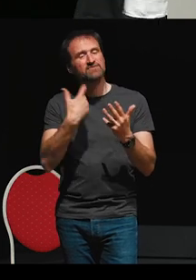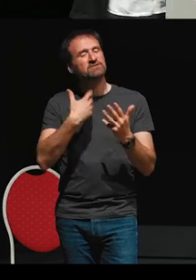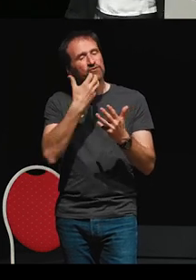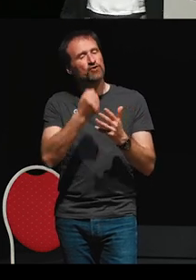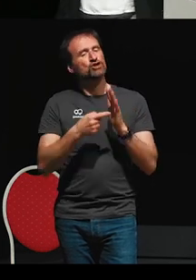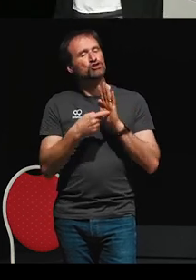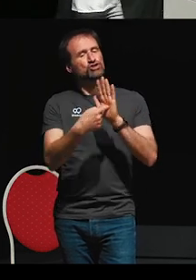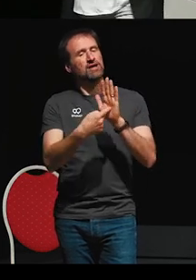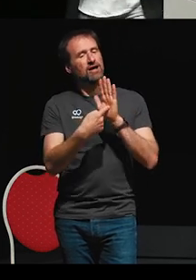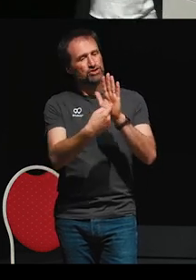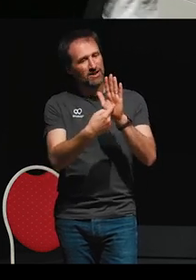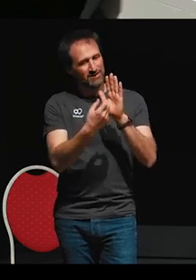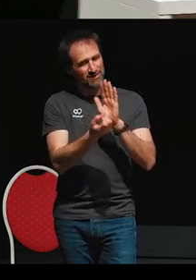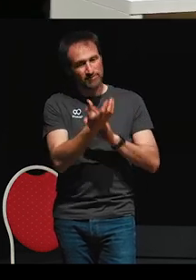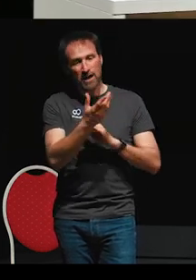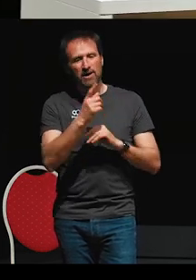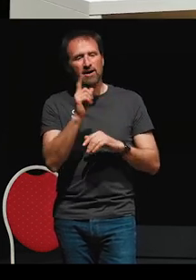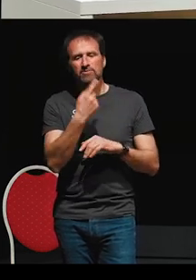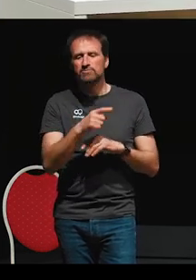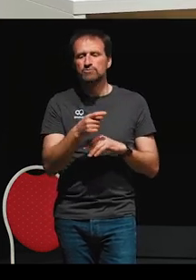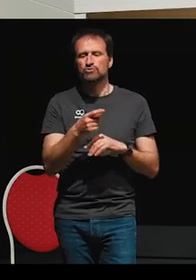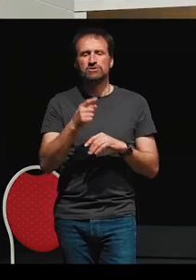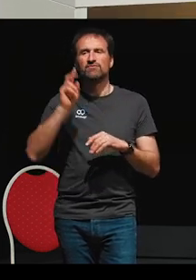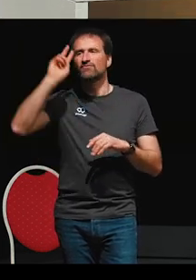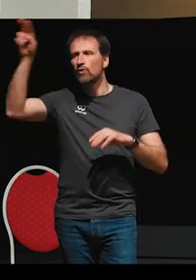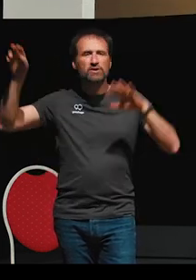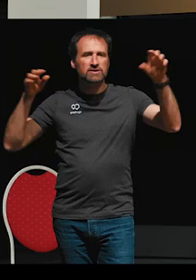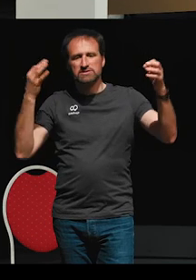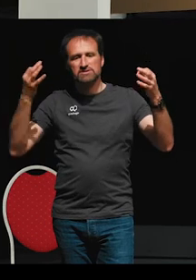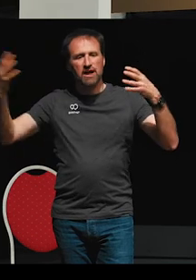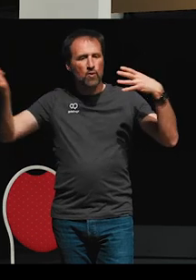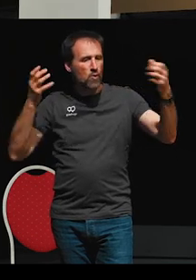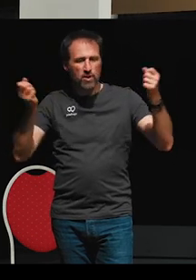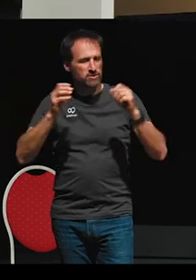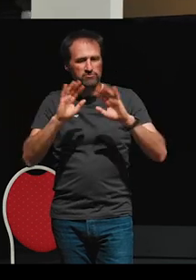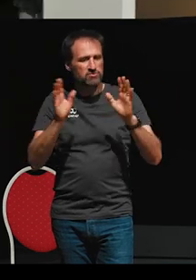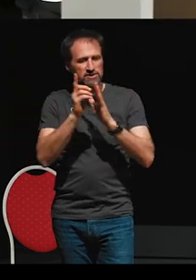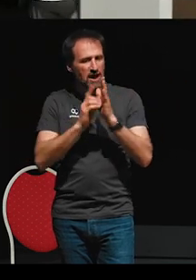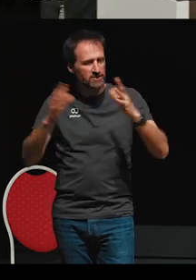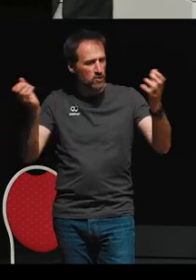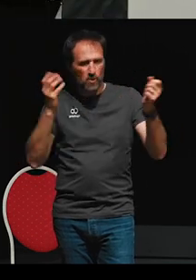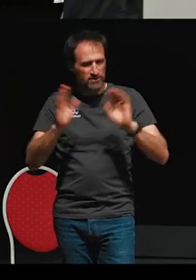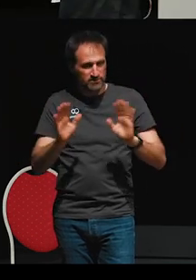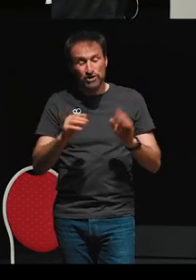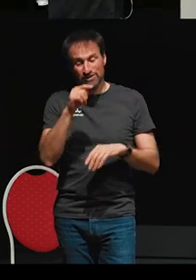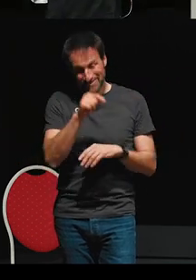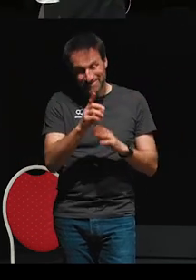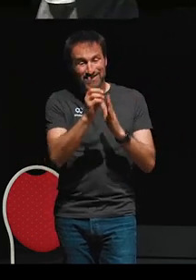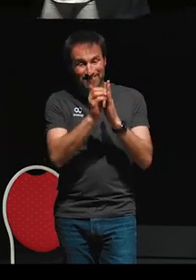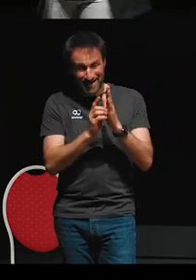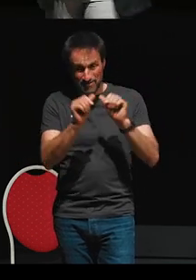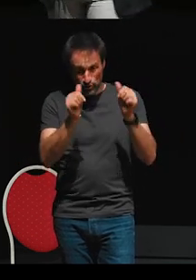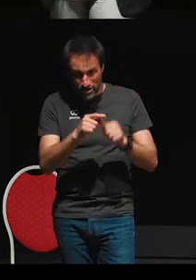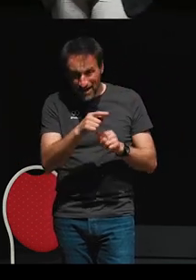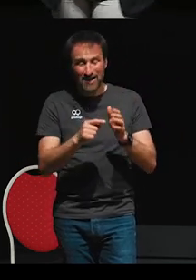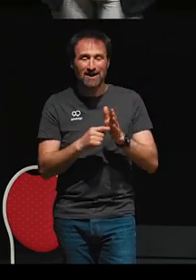fetching stuff from different places. And that model is representing the list of the